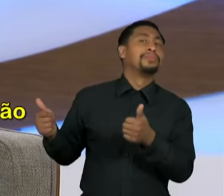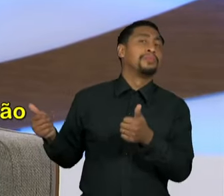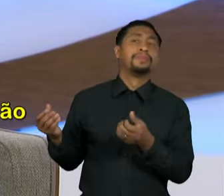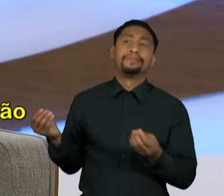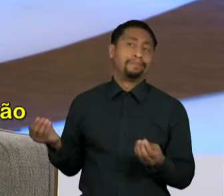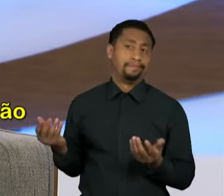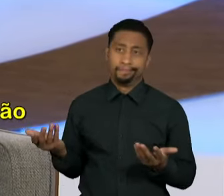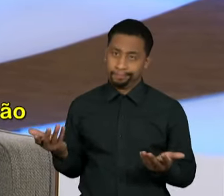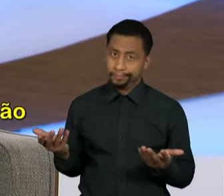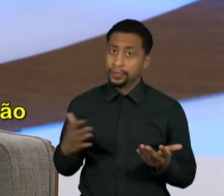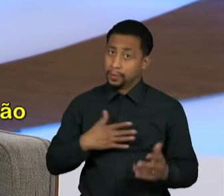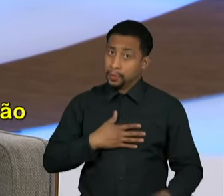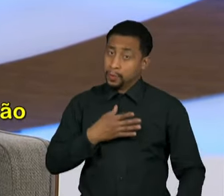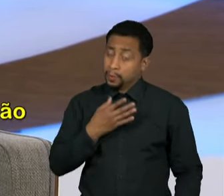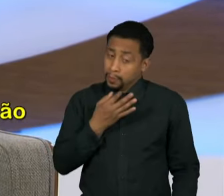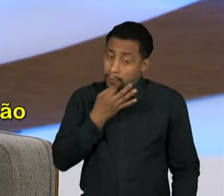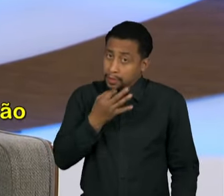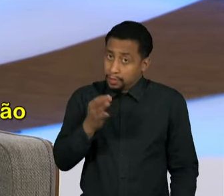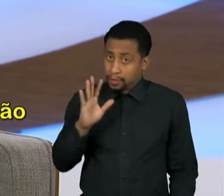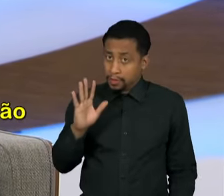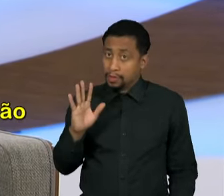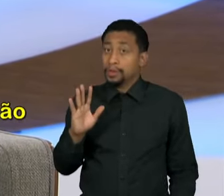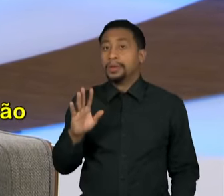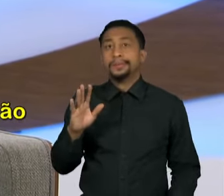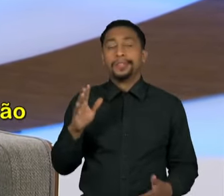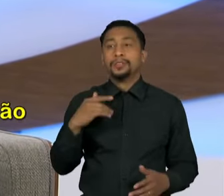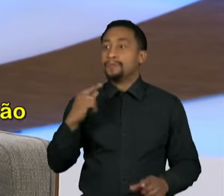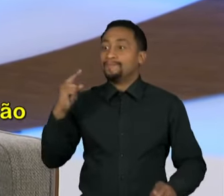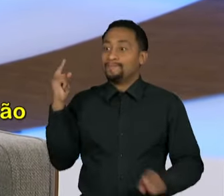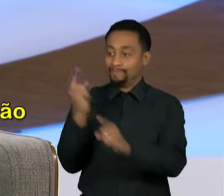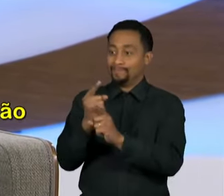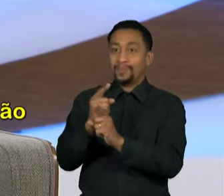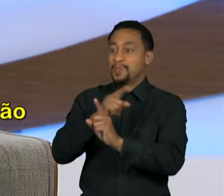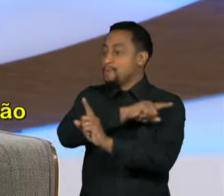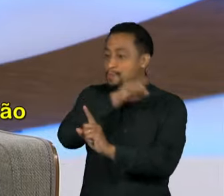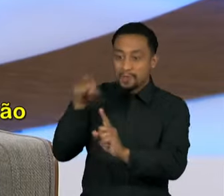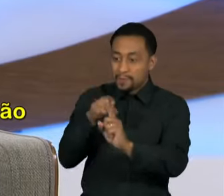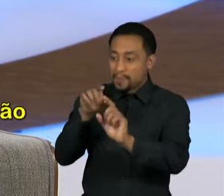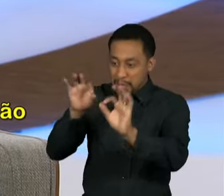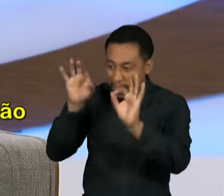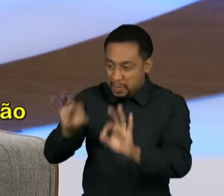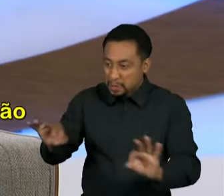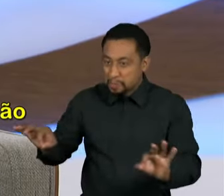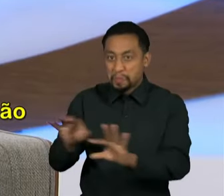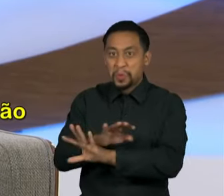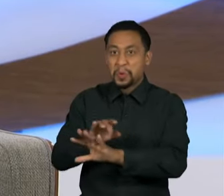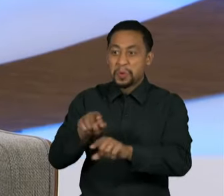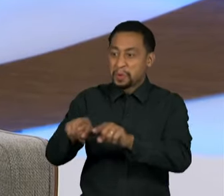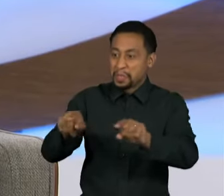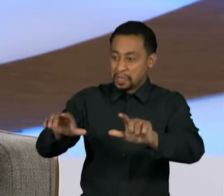think we can hand down a fixed notion of civic virtue from on high.